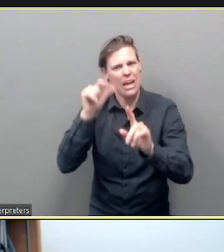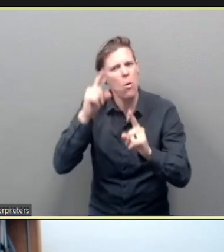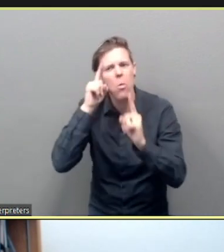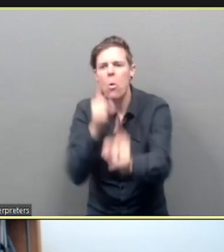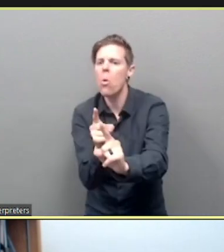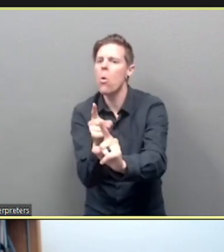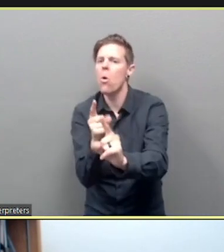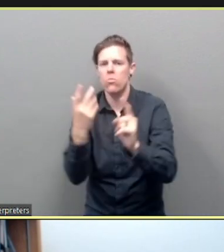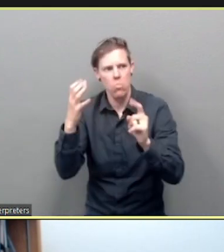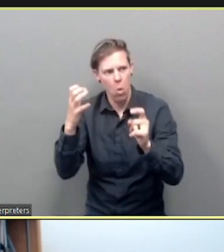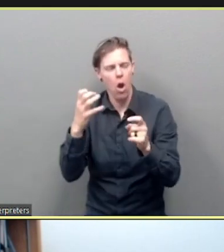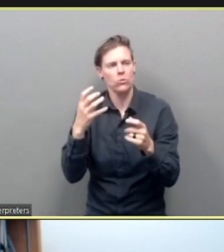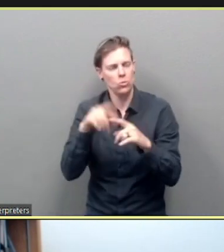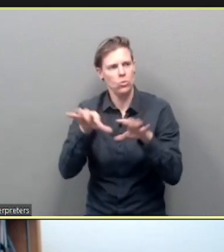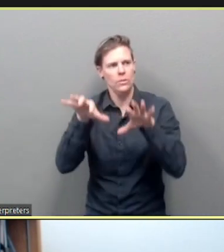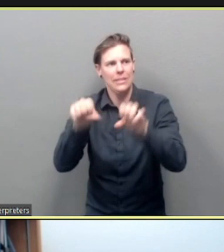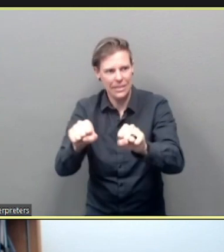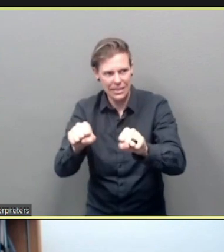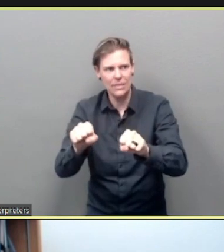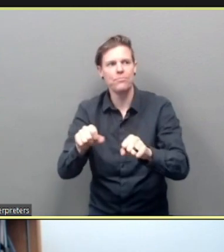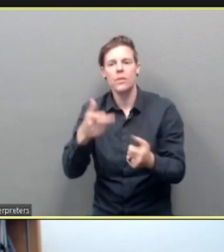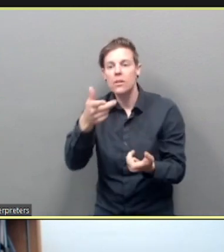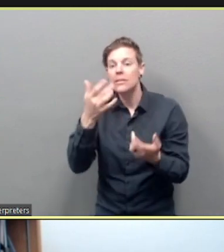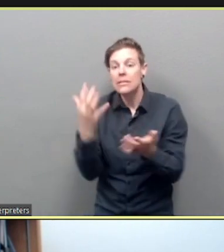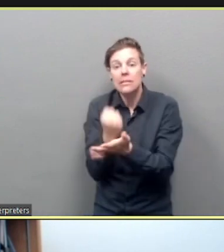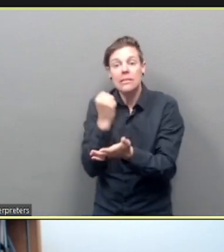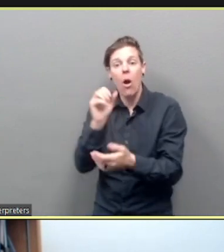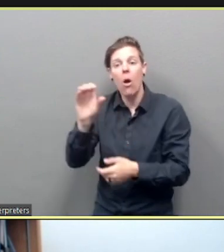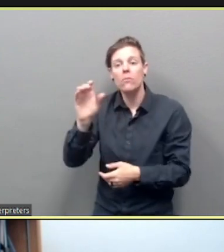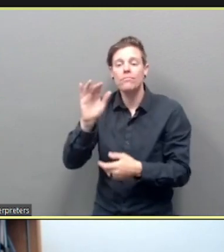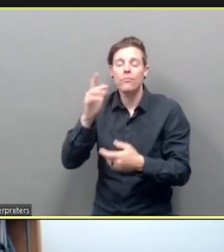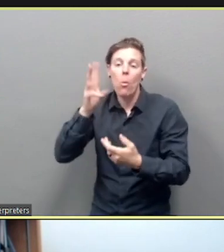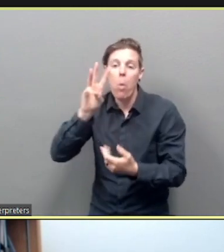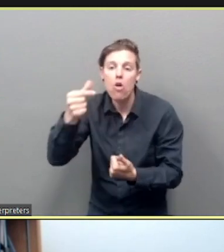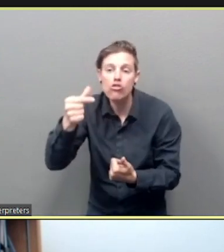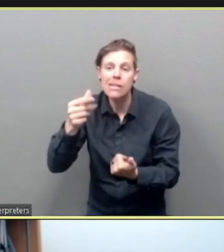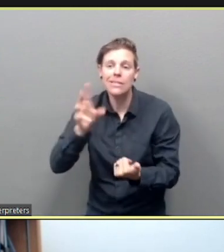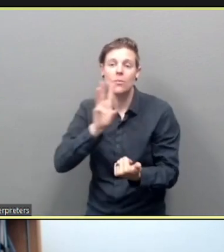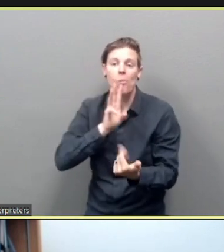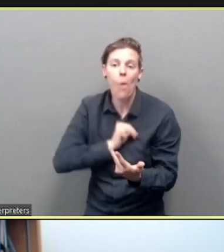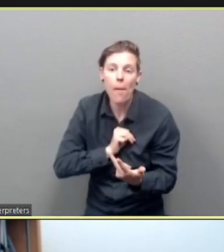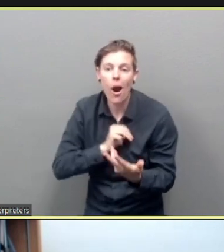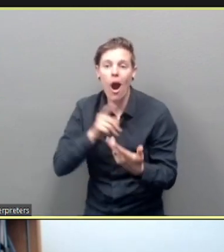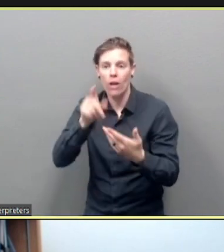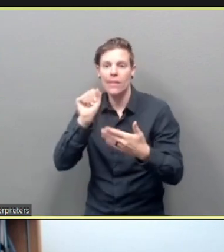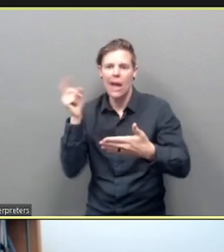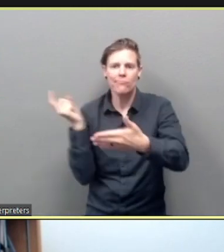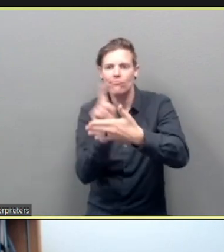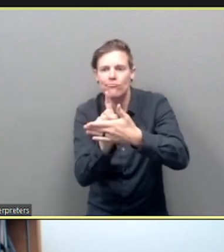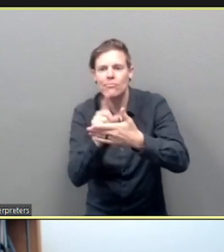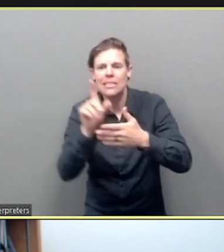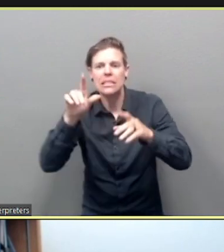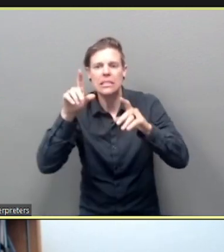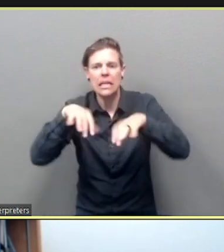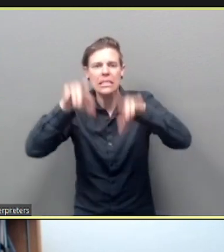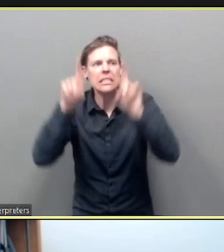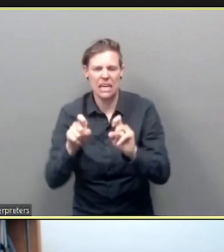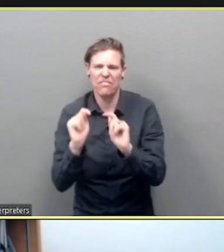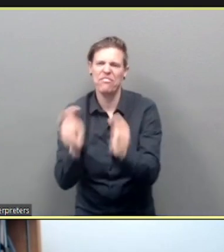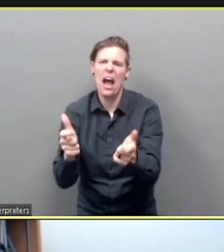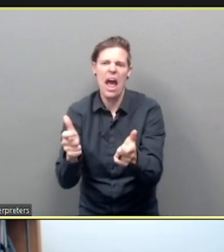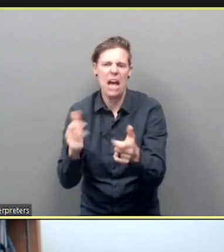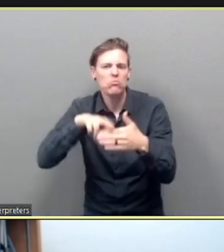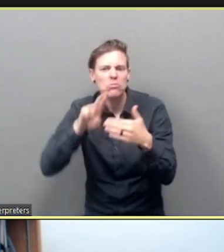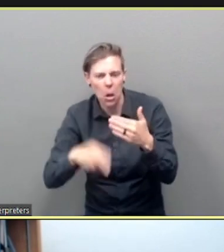We think this is a great thing. I want to get a tool into your hand so that you can identify if